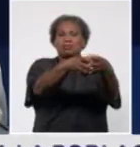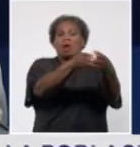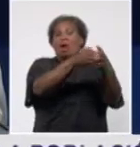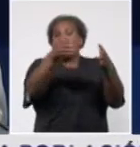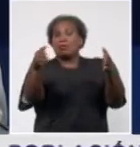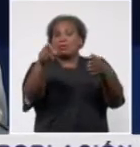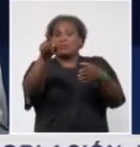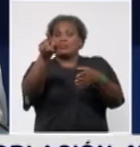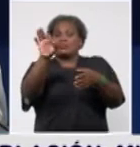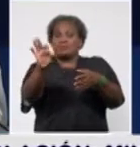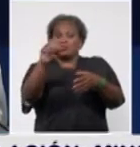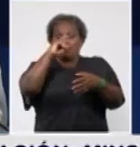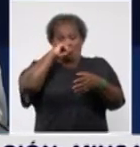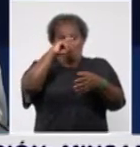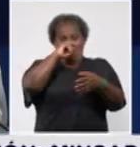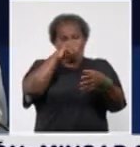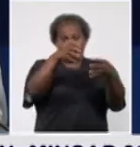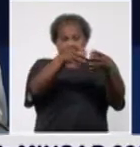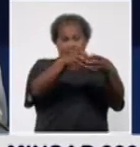388 or